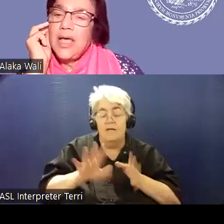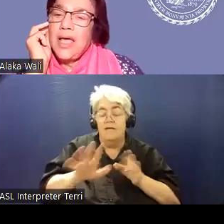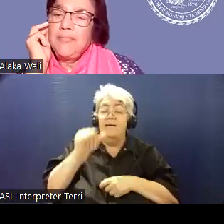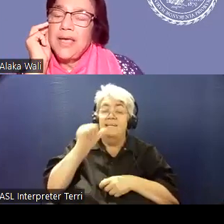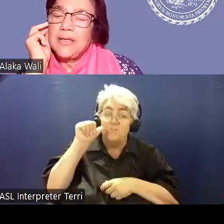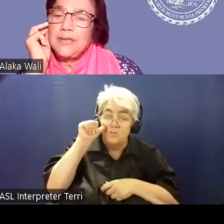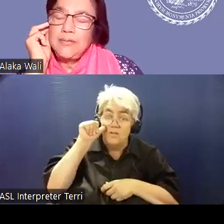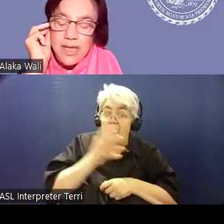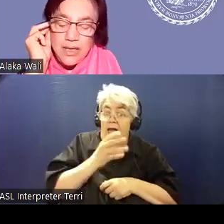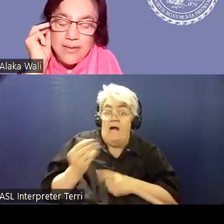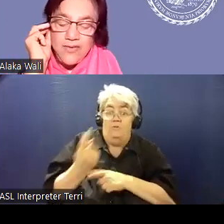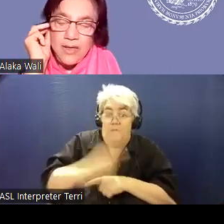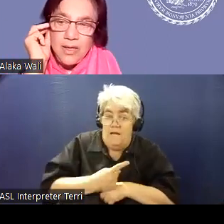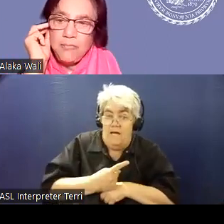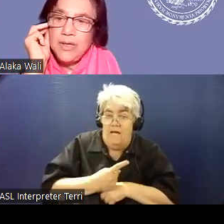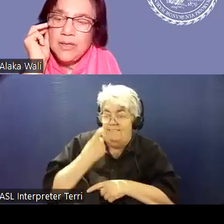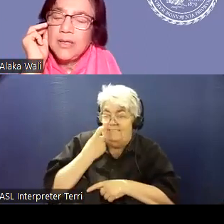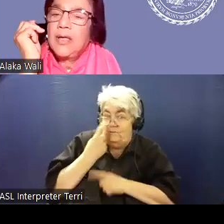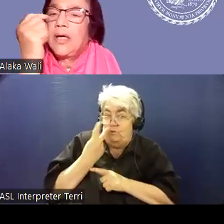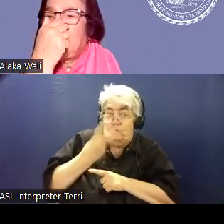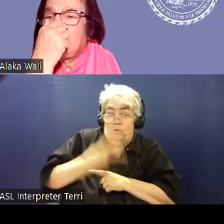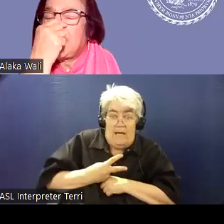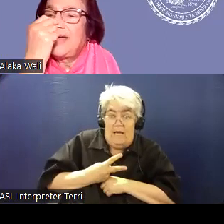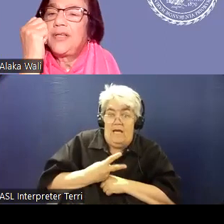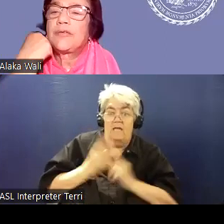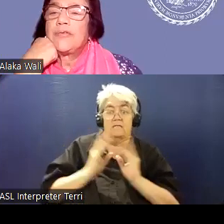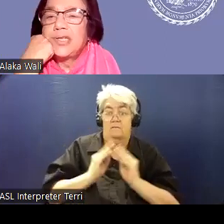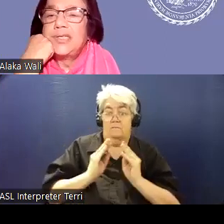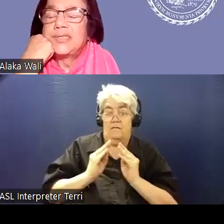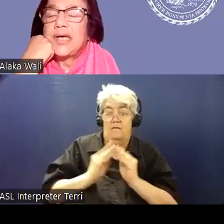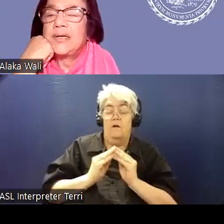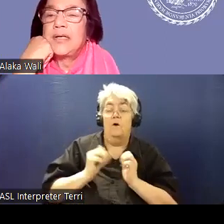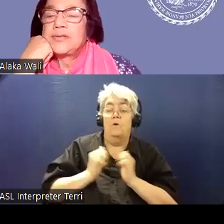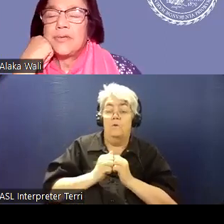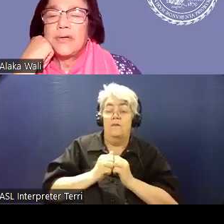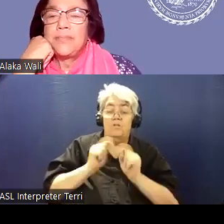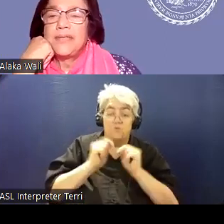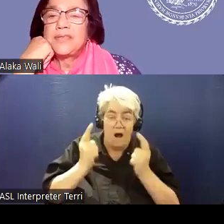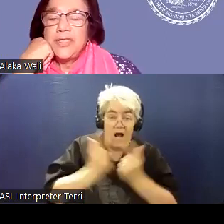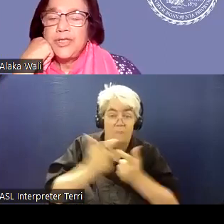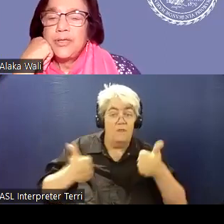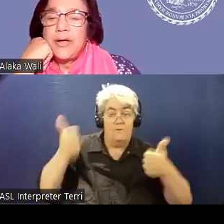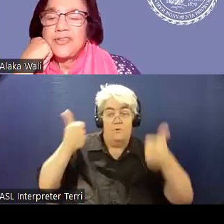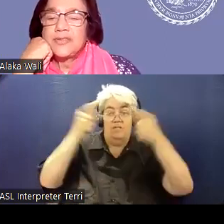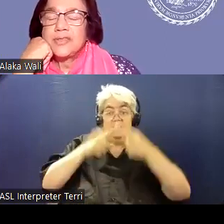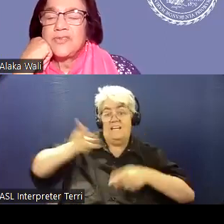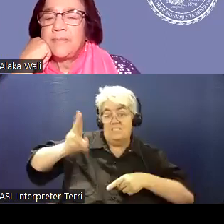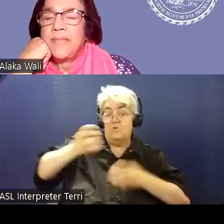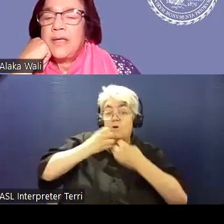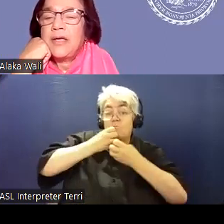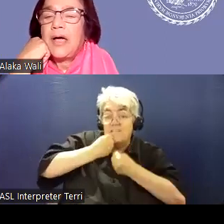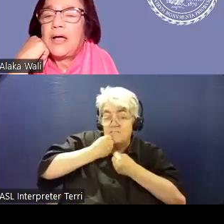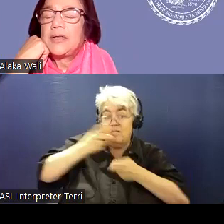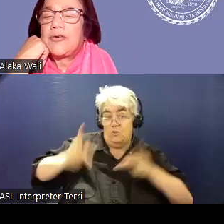and today, we had a 2-day convening with tribal authorities and historical preservation officers